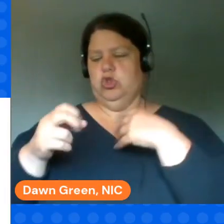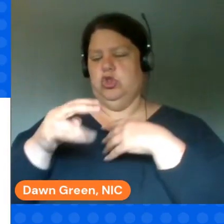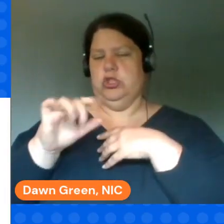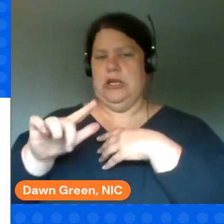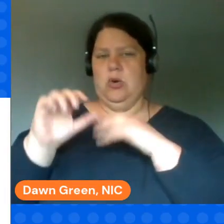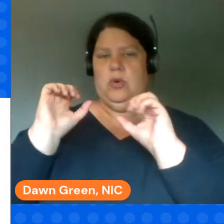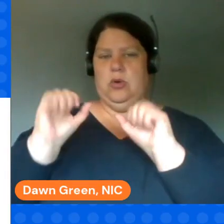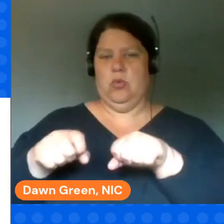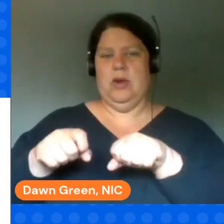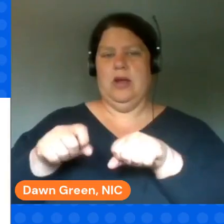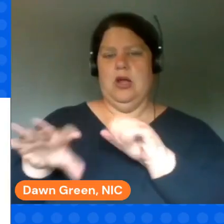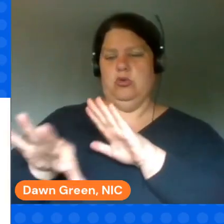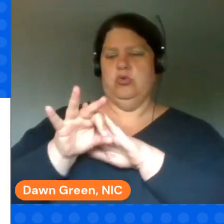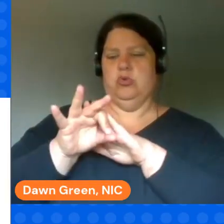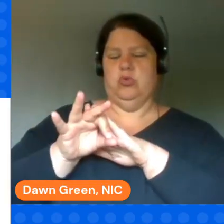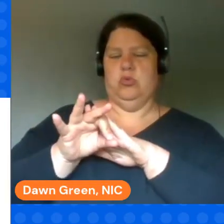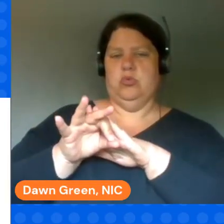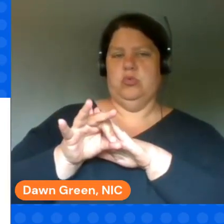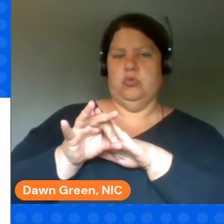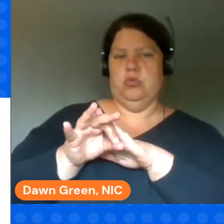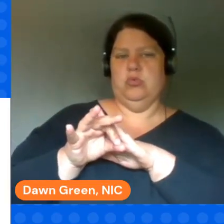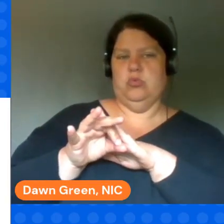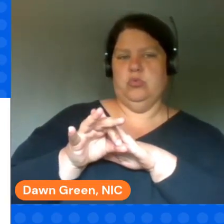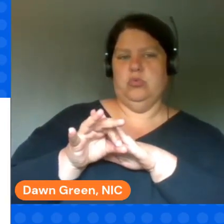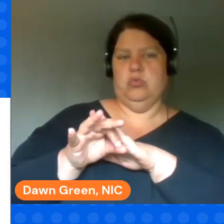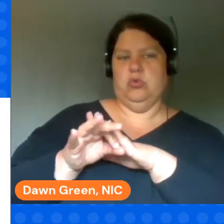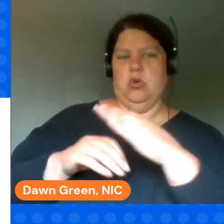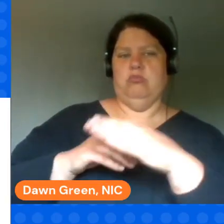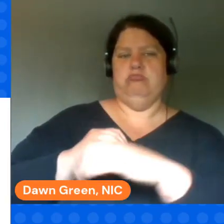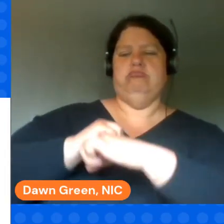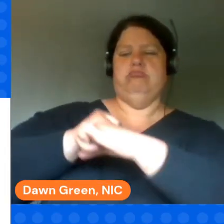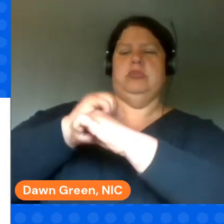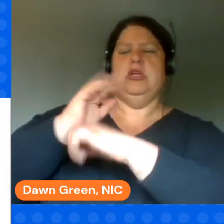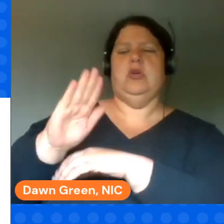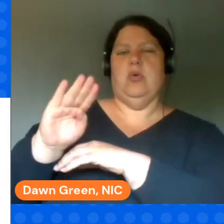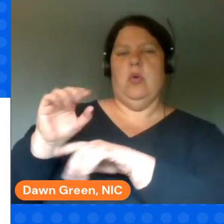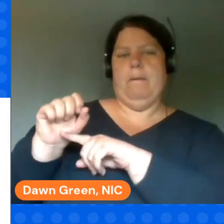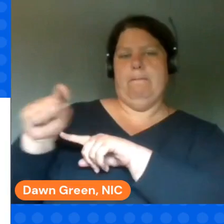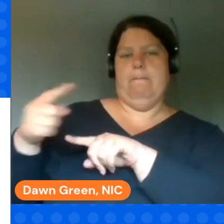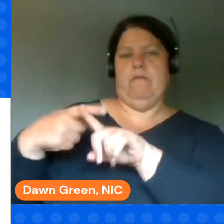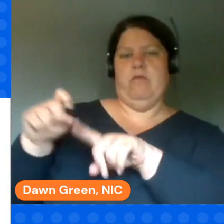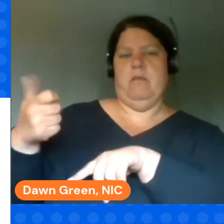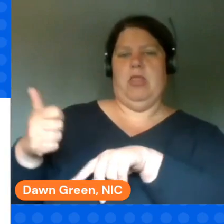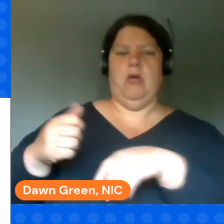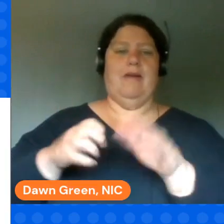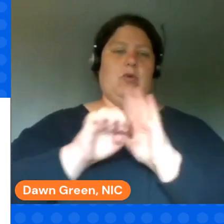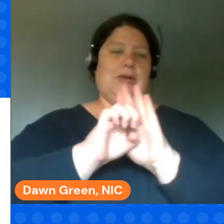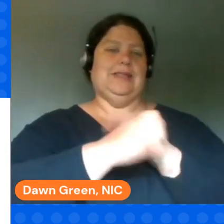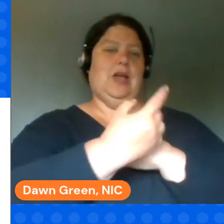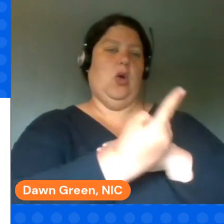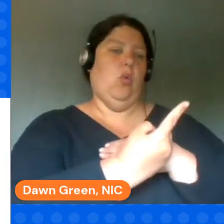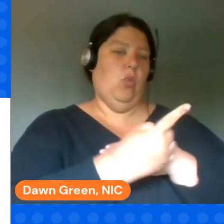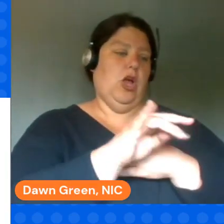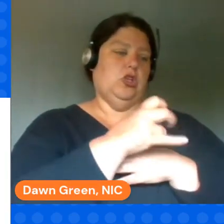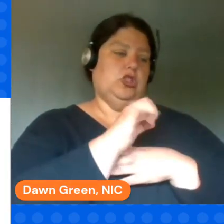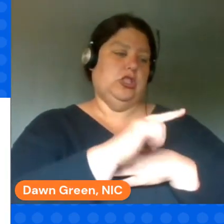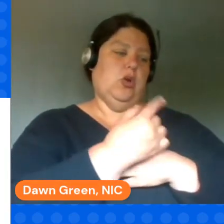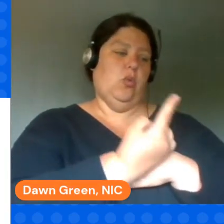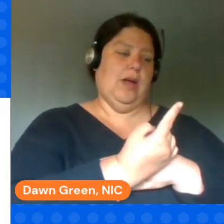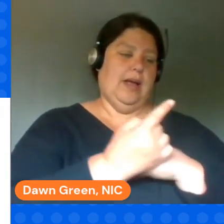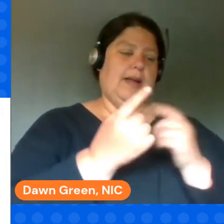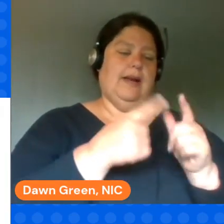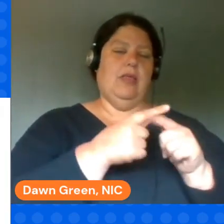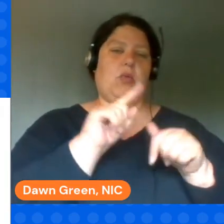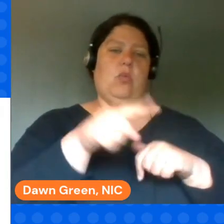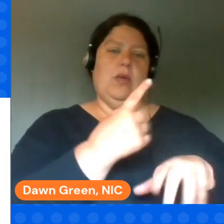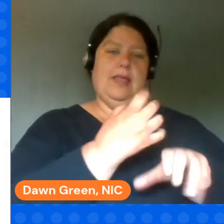on, which can isolate your beams from other beams nearby. So just as an example, one group could be using channel number 1, and then they only